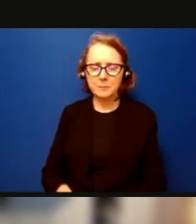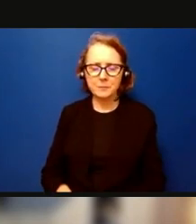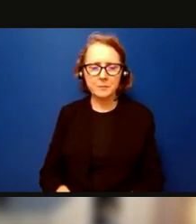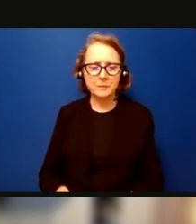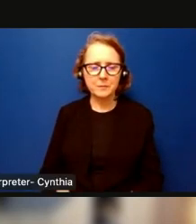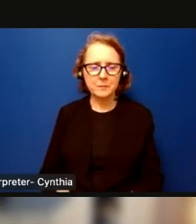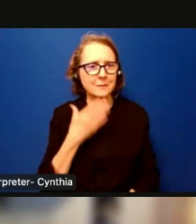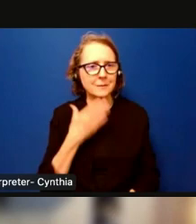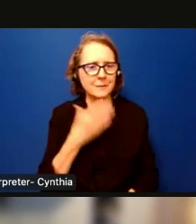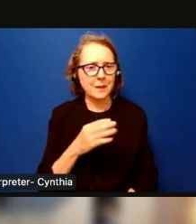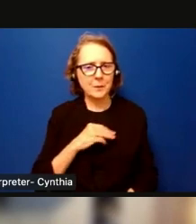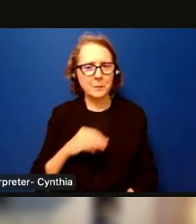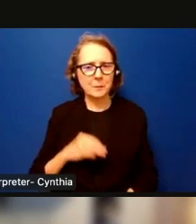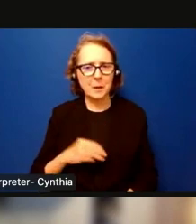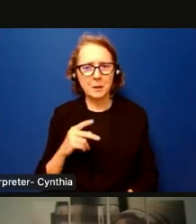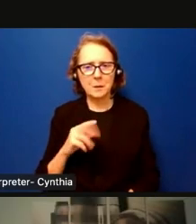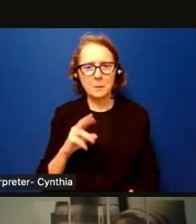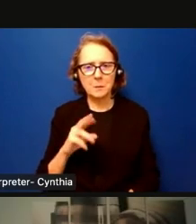Thank you, Mayor Pro Tem